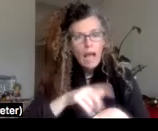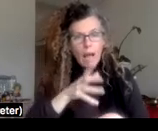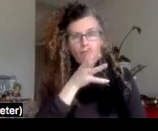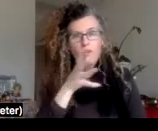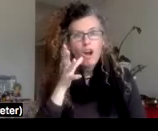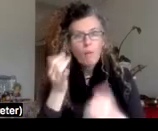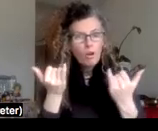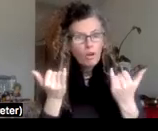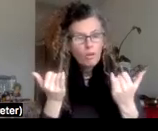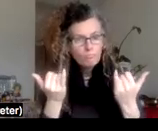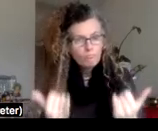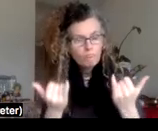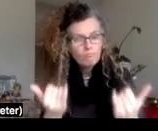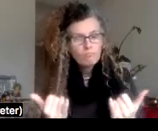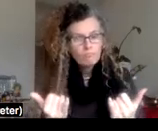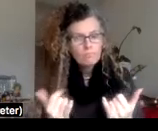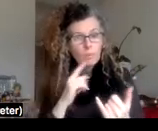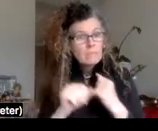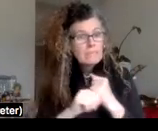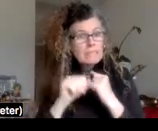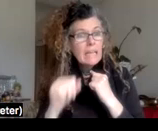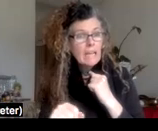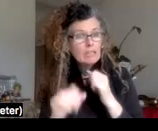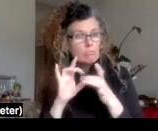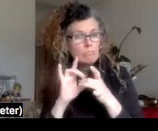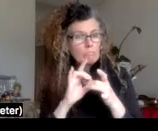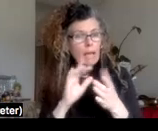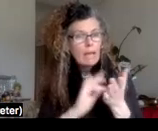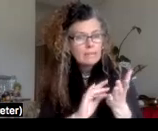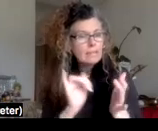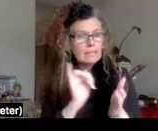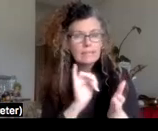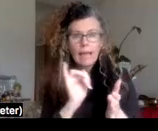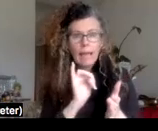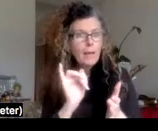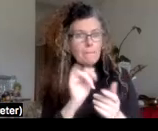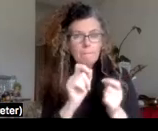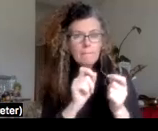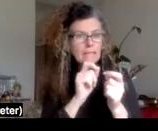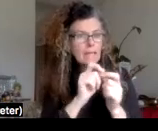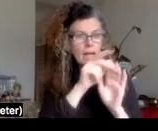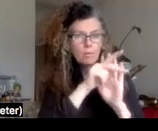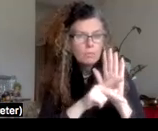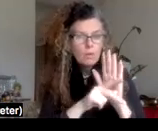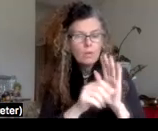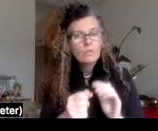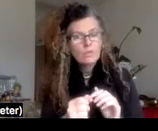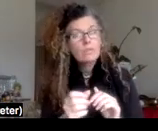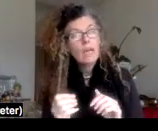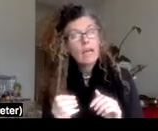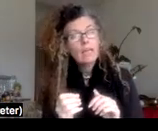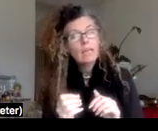was just a natural extension of medicine because it really is the same exact principles. And